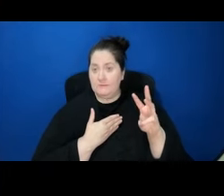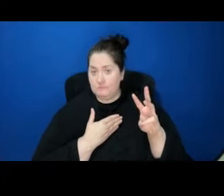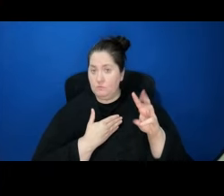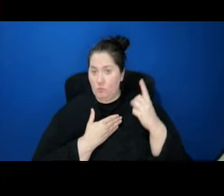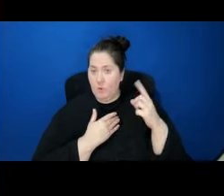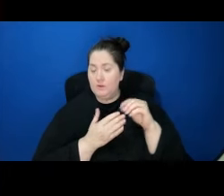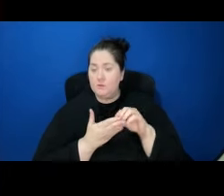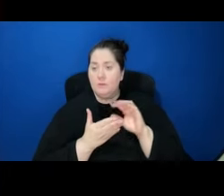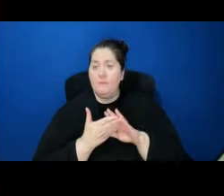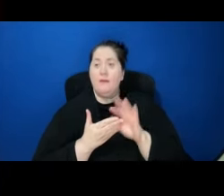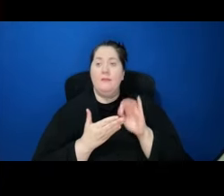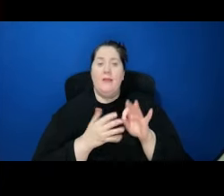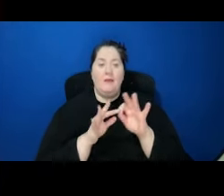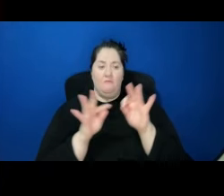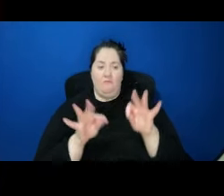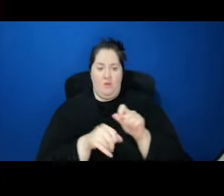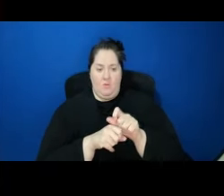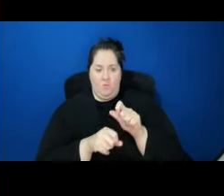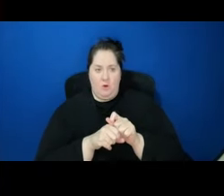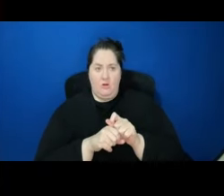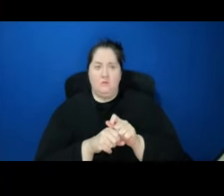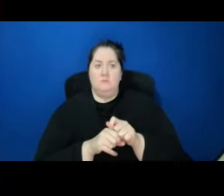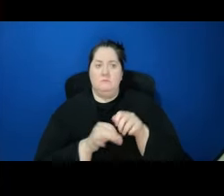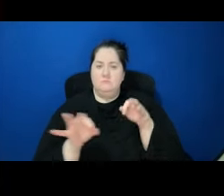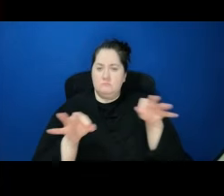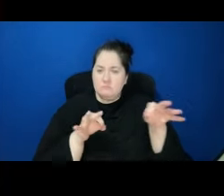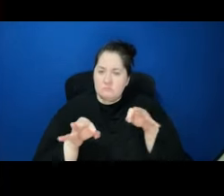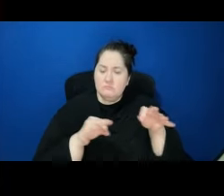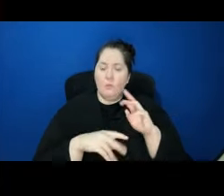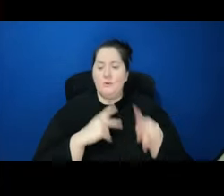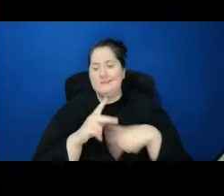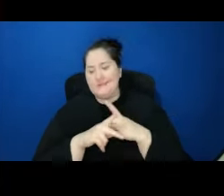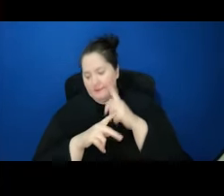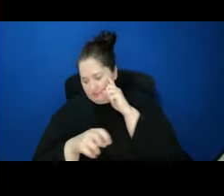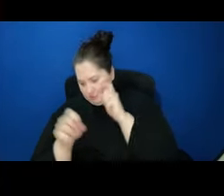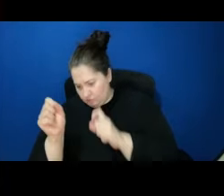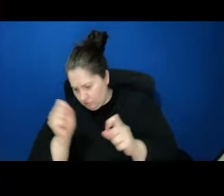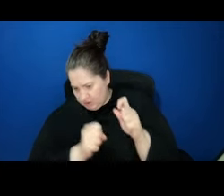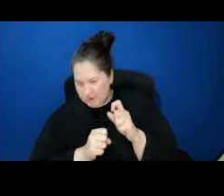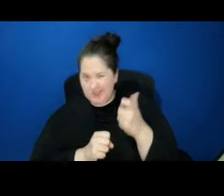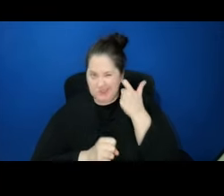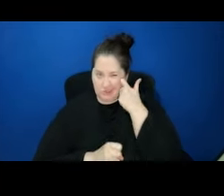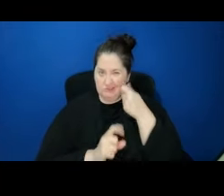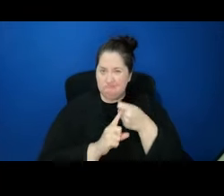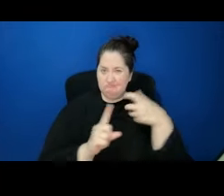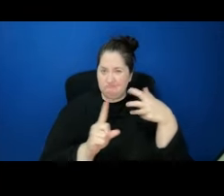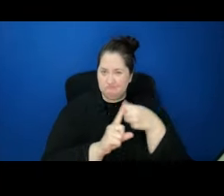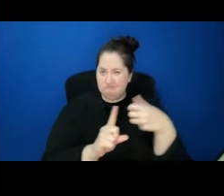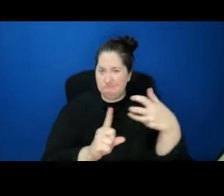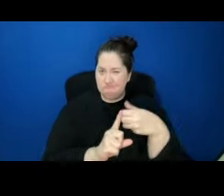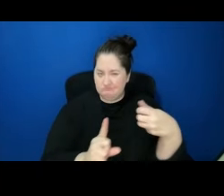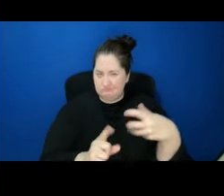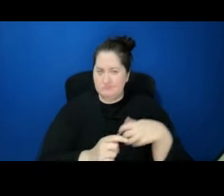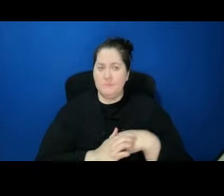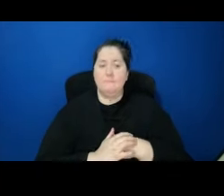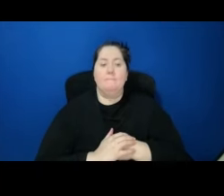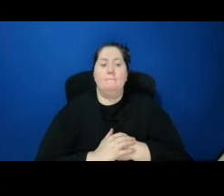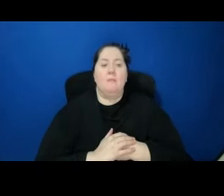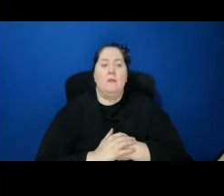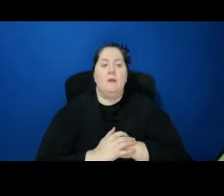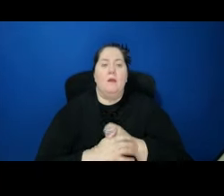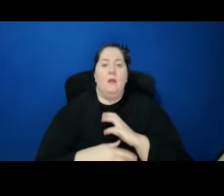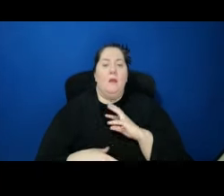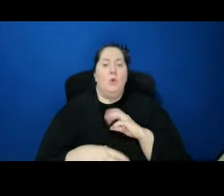That framework describes the types of strategies that Brennan just walked through,